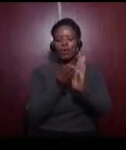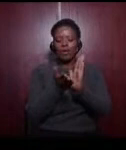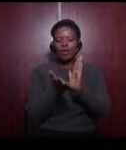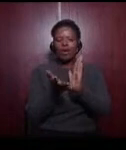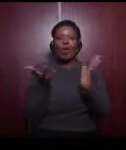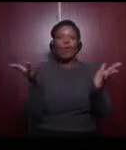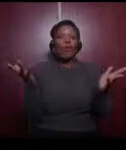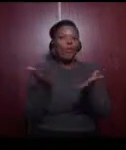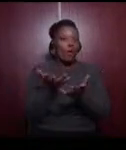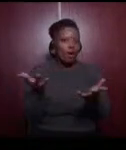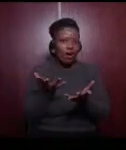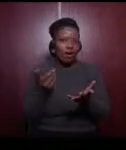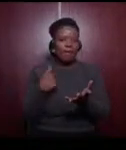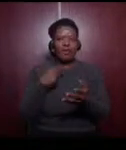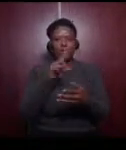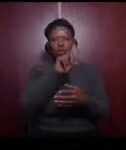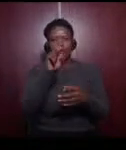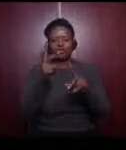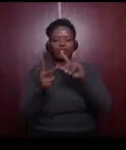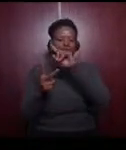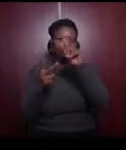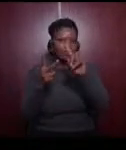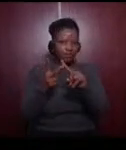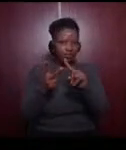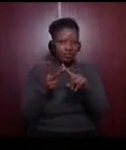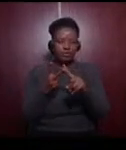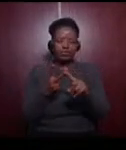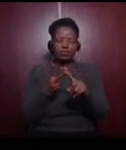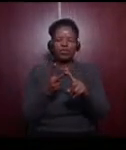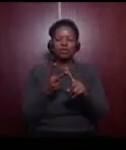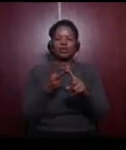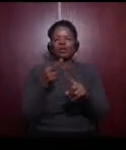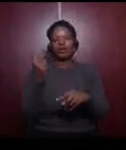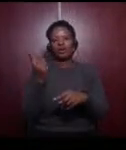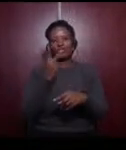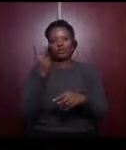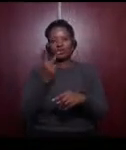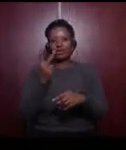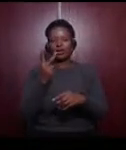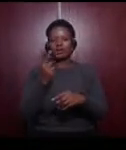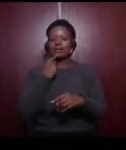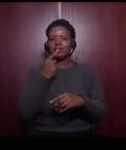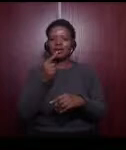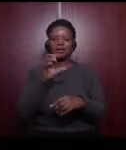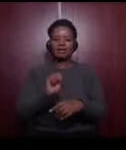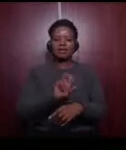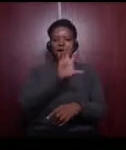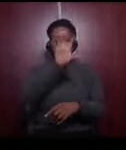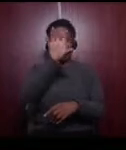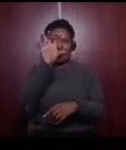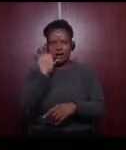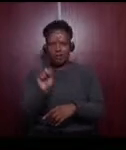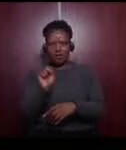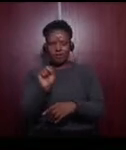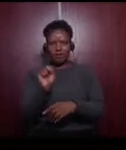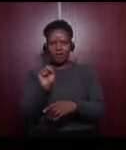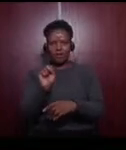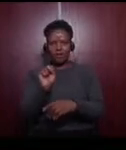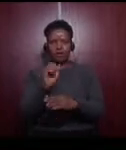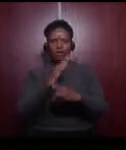So that's one question. 2, kuna enye labati South African Defence Force